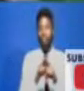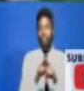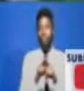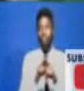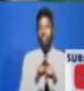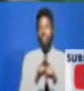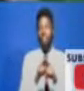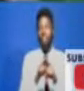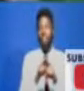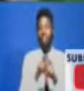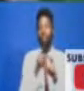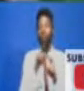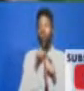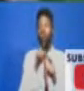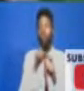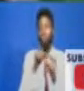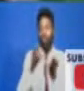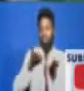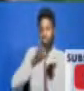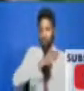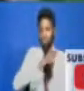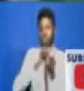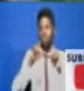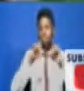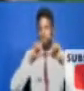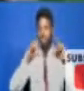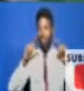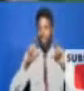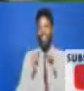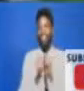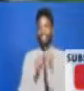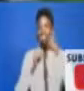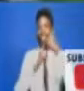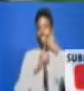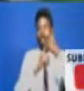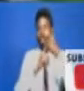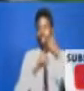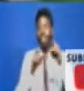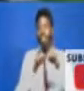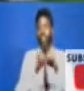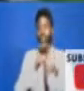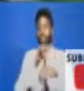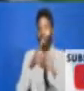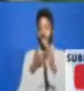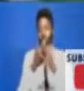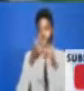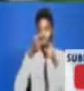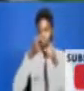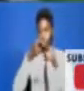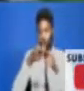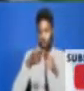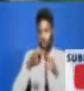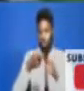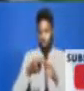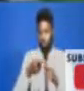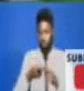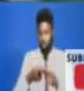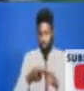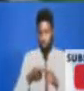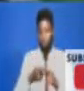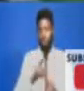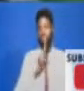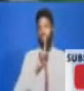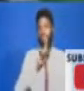paragraph 16 from the questionnaire, and all these total to the tune of around